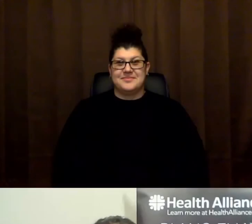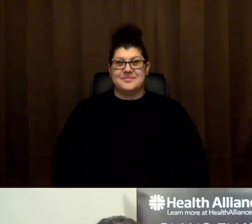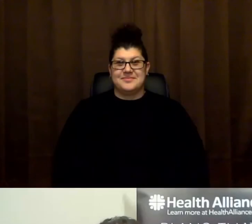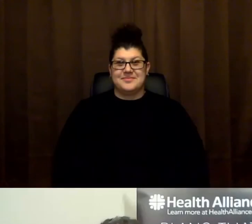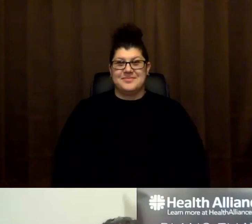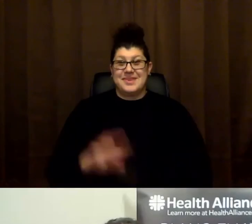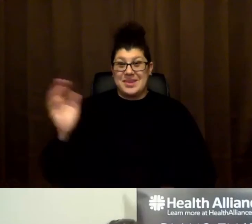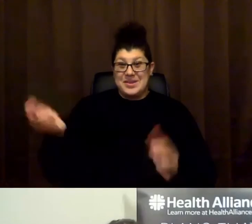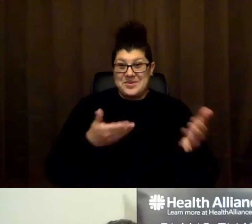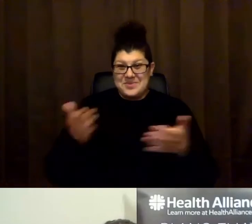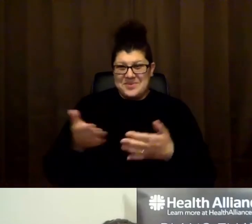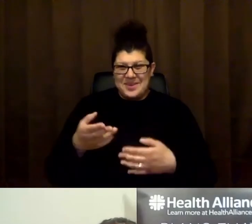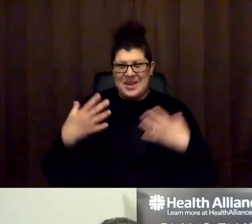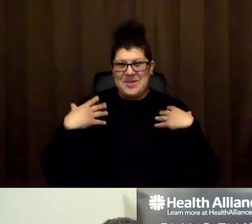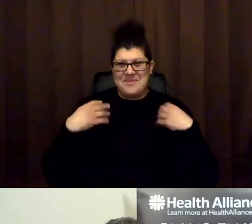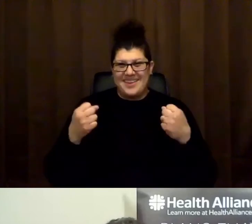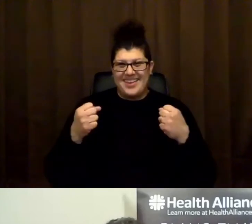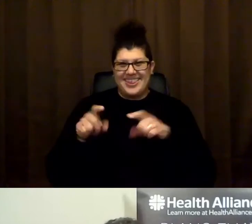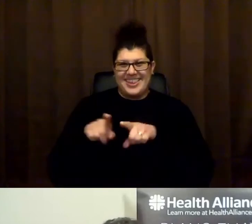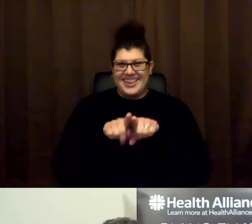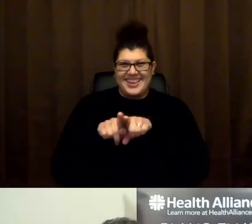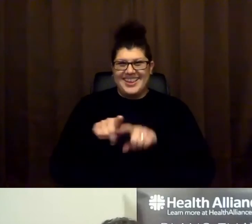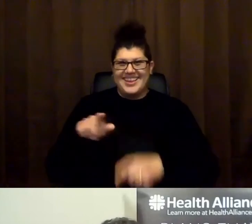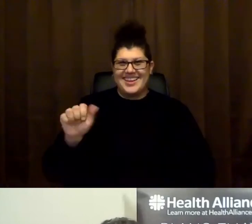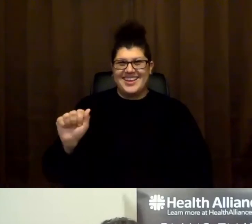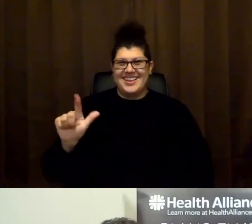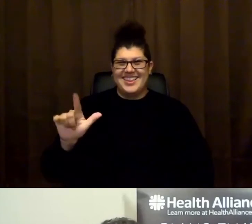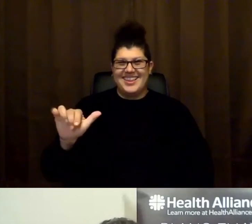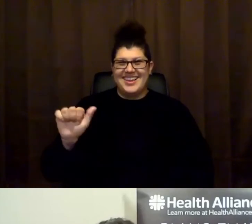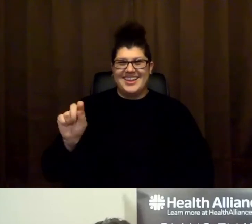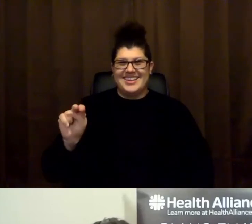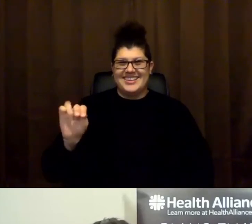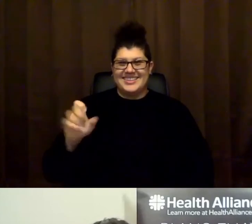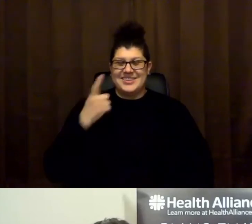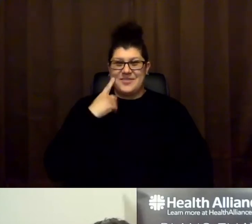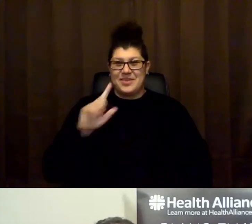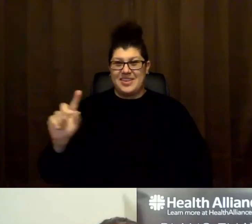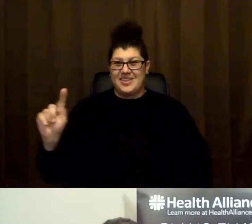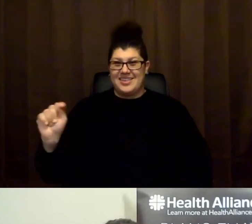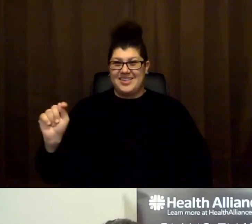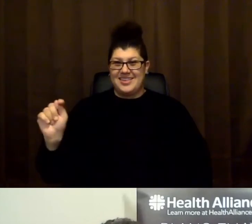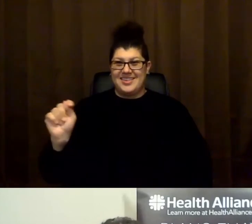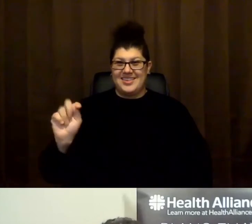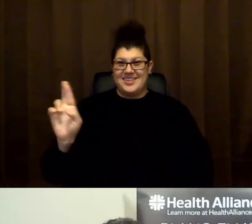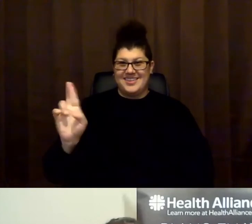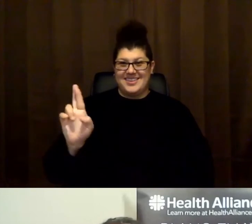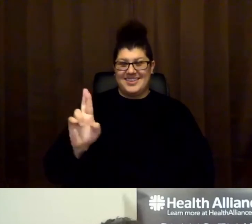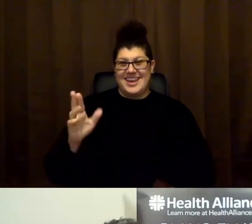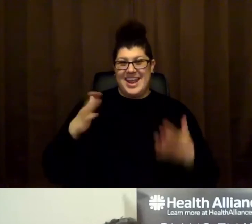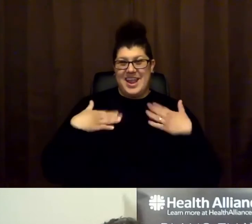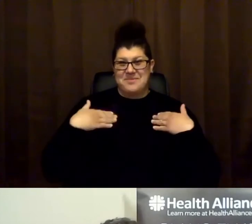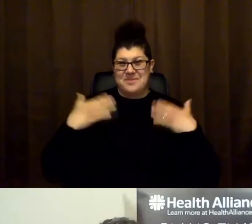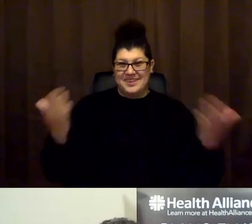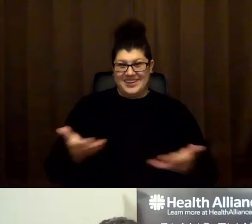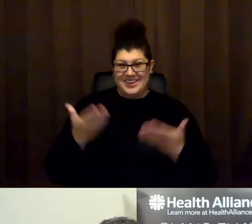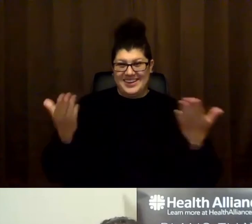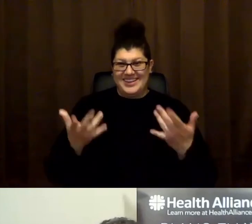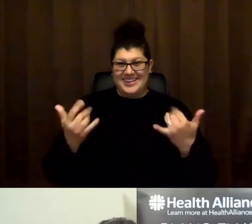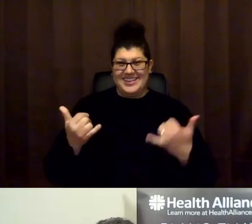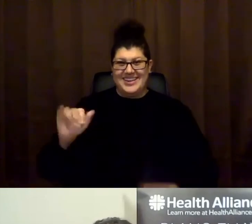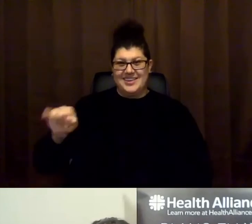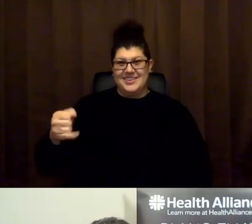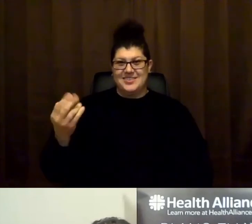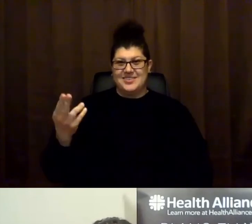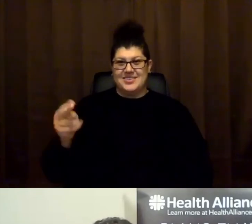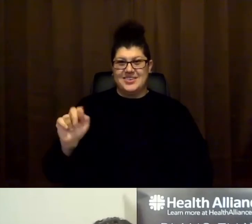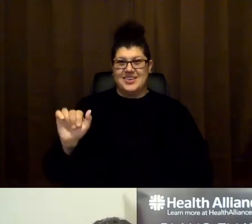Welcome, Health Alliance, to the Third Thursday Resource Roundup. Jonathan, we're happy to have you here today. What can you tell us about what you